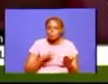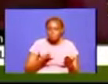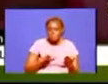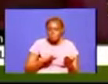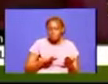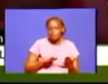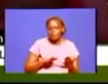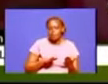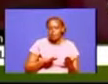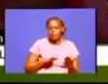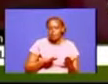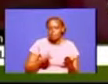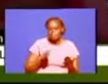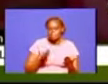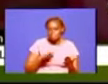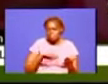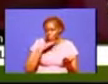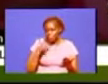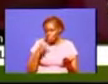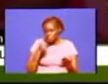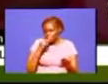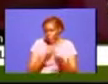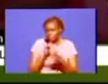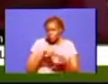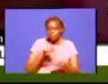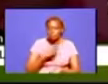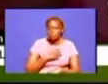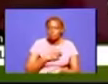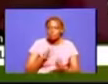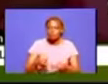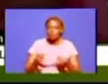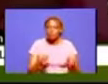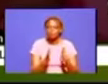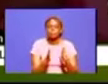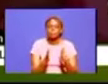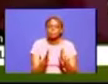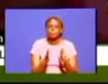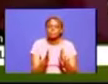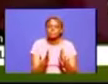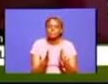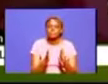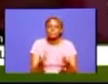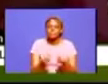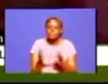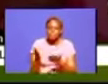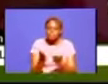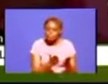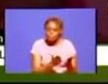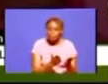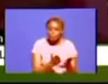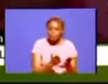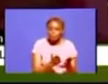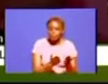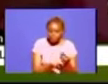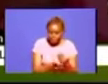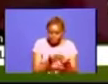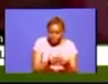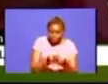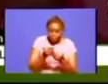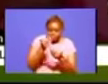Wanjiku Karanja, you know, for believing in me also and also giving me an opportunity and also bringing me up in a